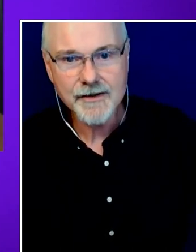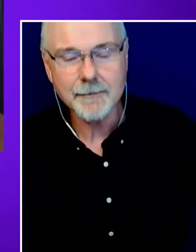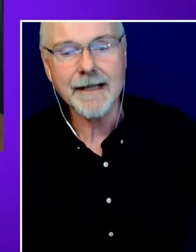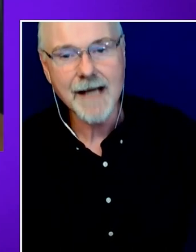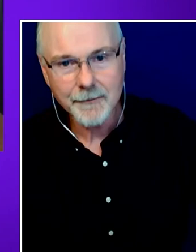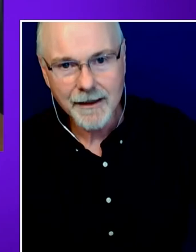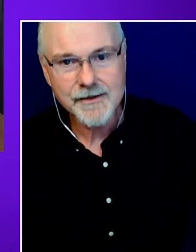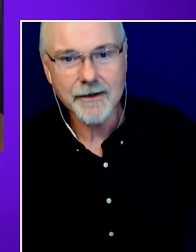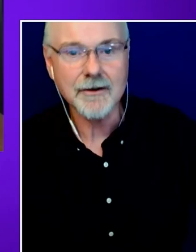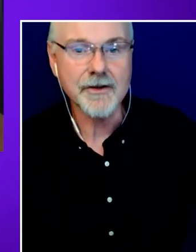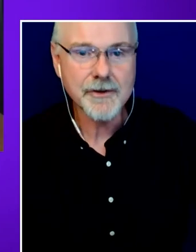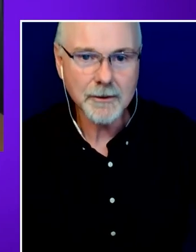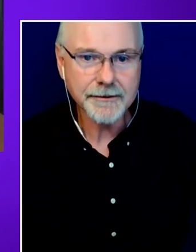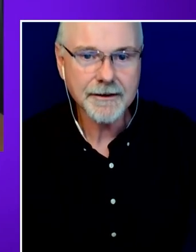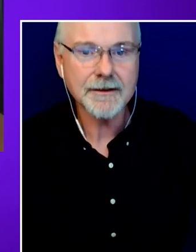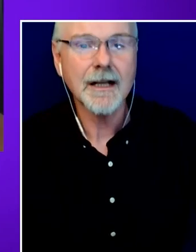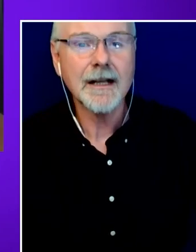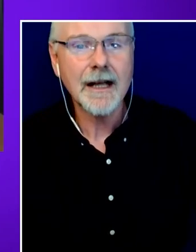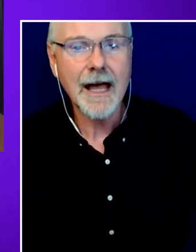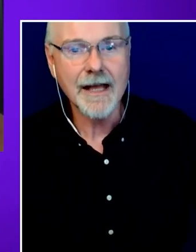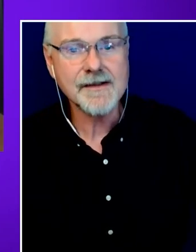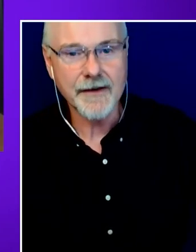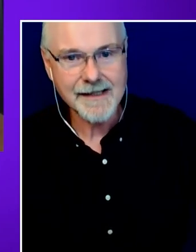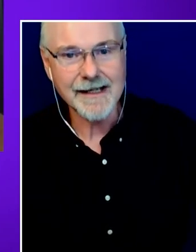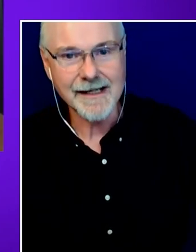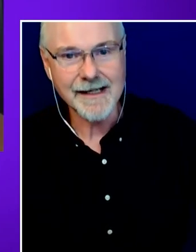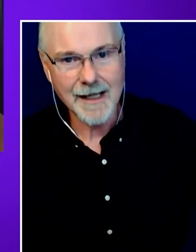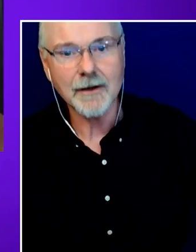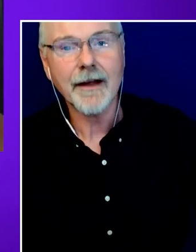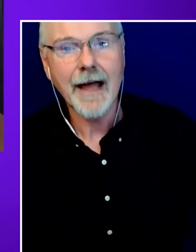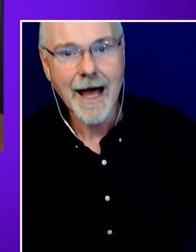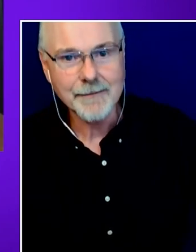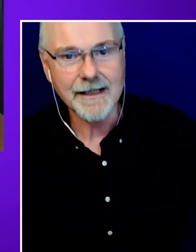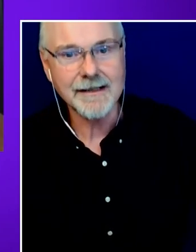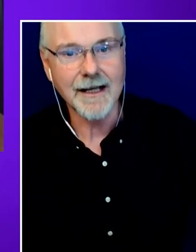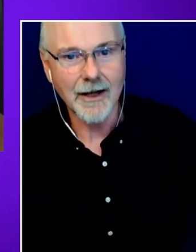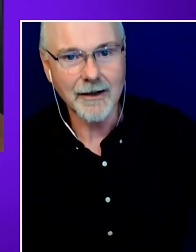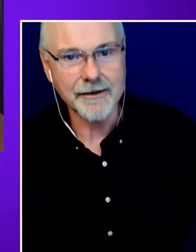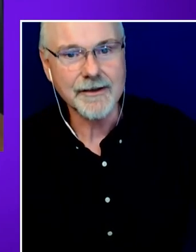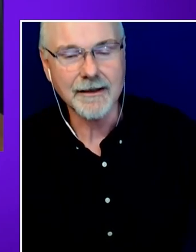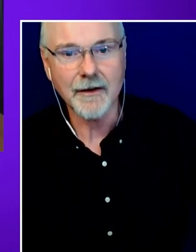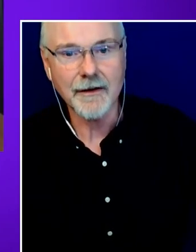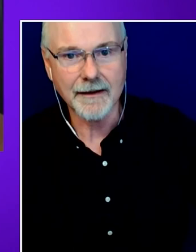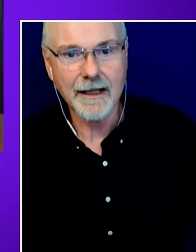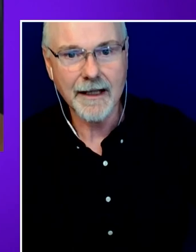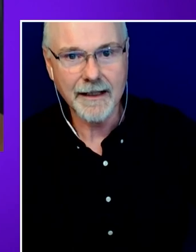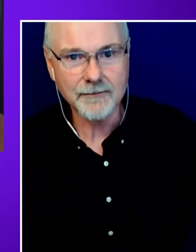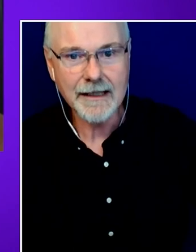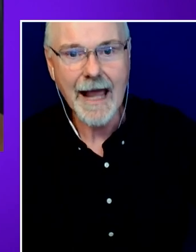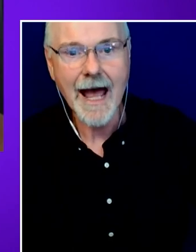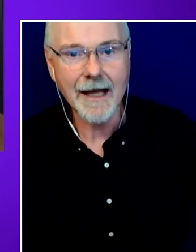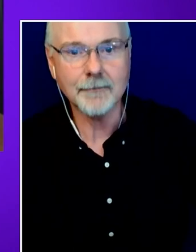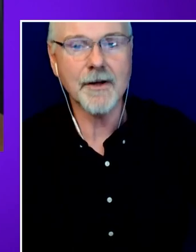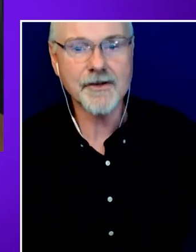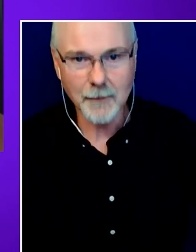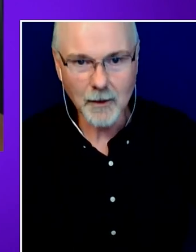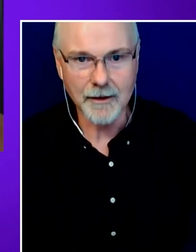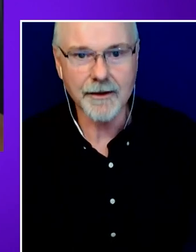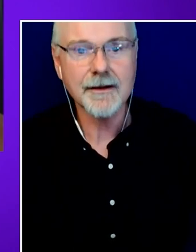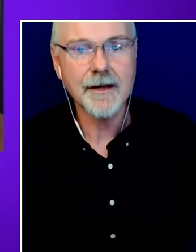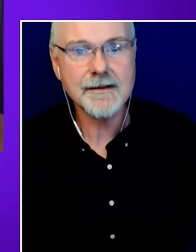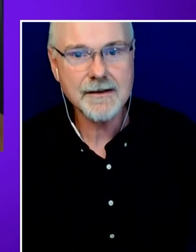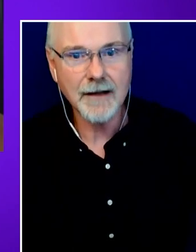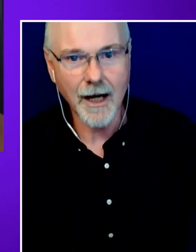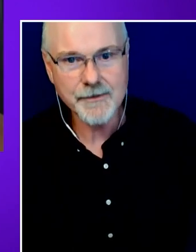other's attention by tapping each other on the shoulder. And so that's an example of haptic technology, you know, that it can really add much